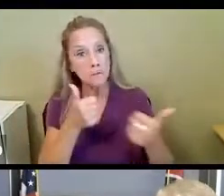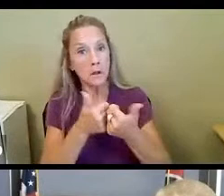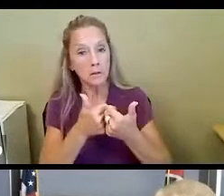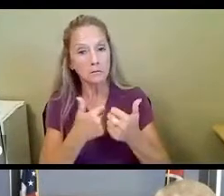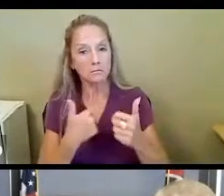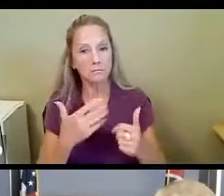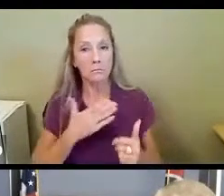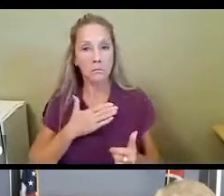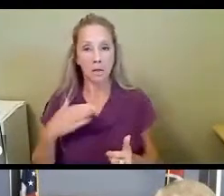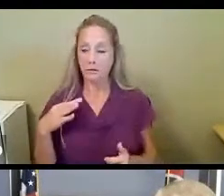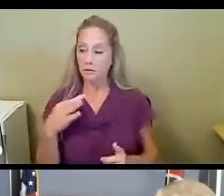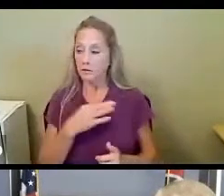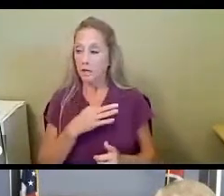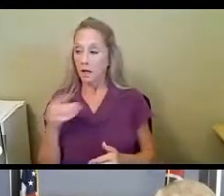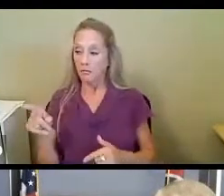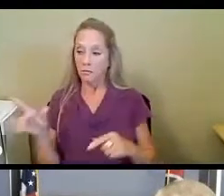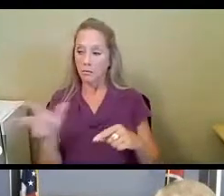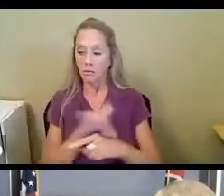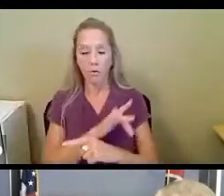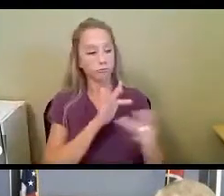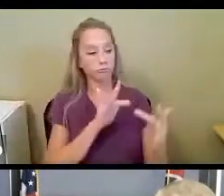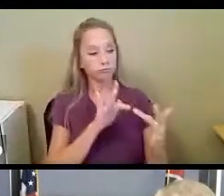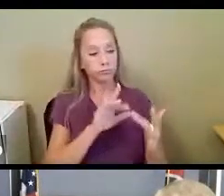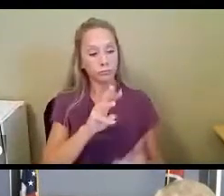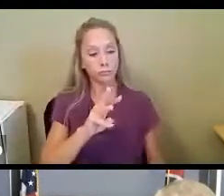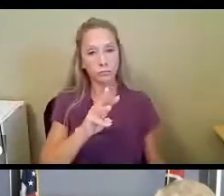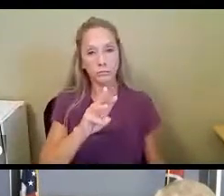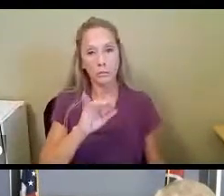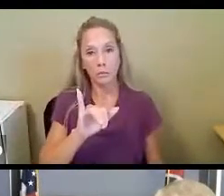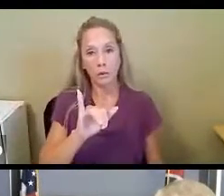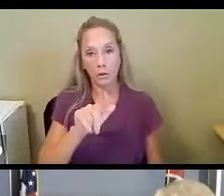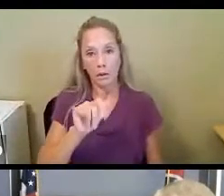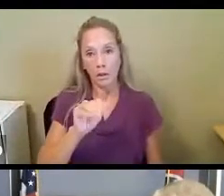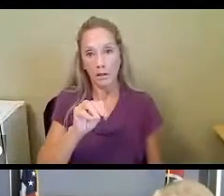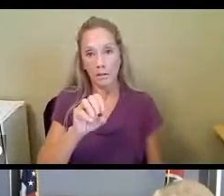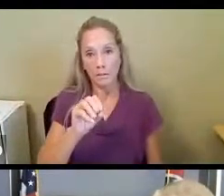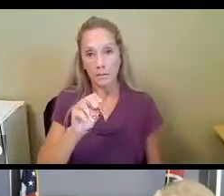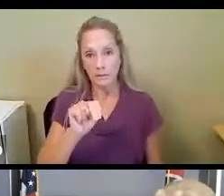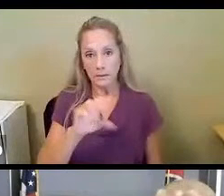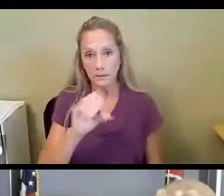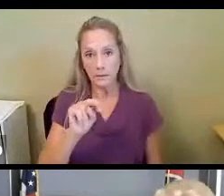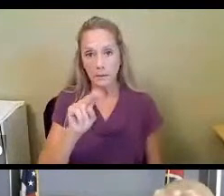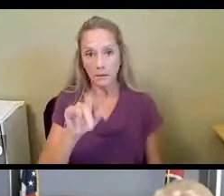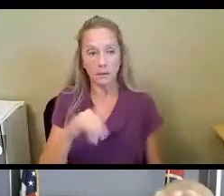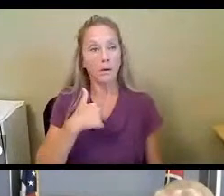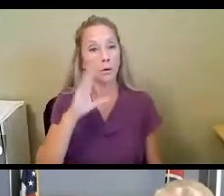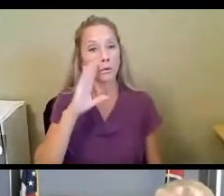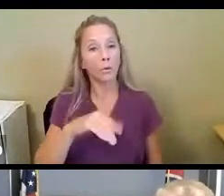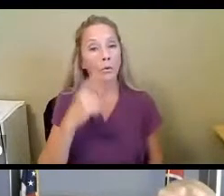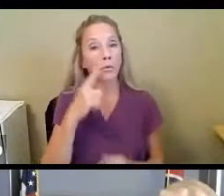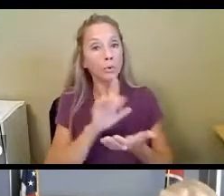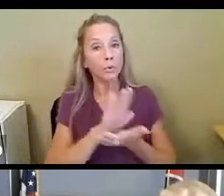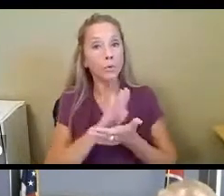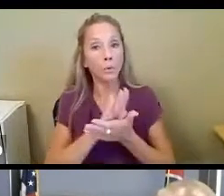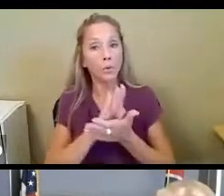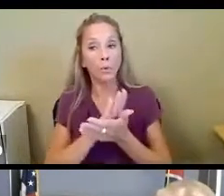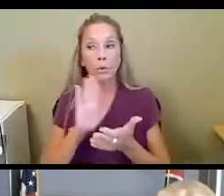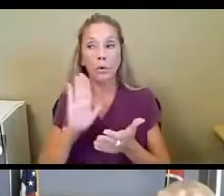Williamson County and see what they used. I know what they used for schools was really not